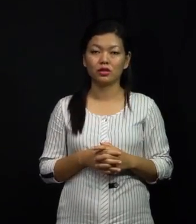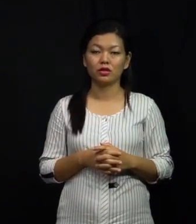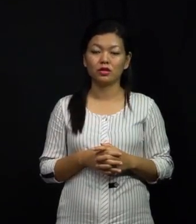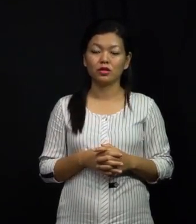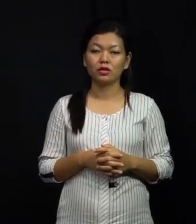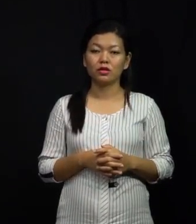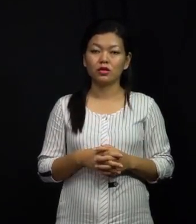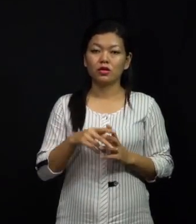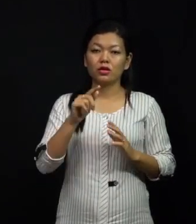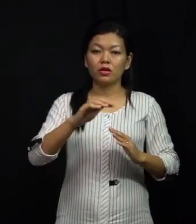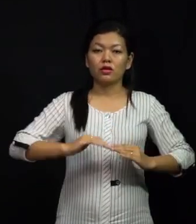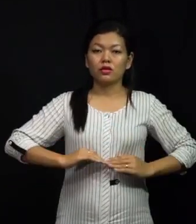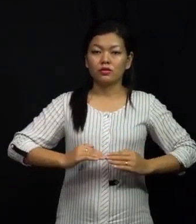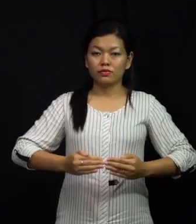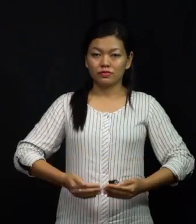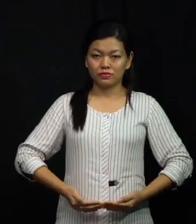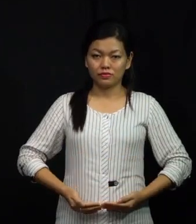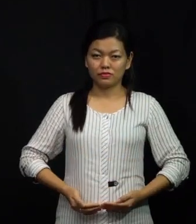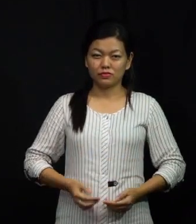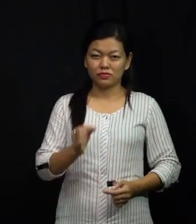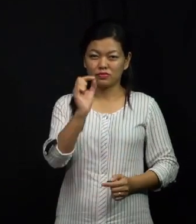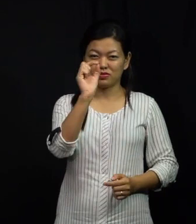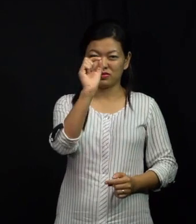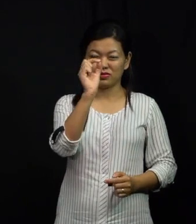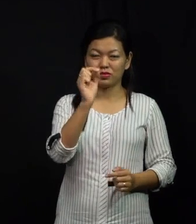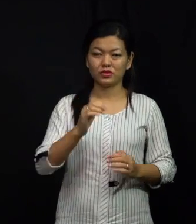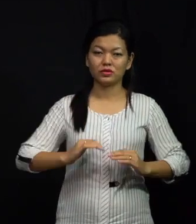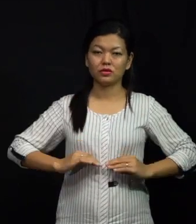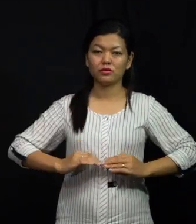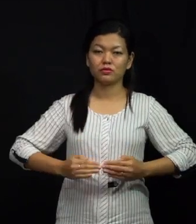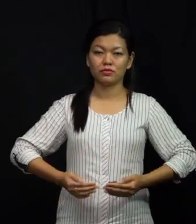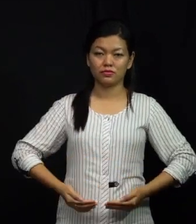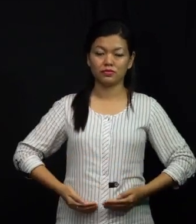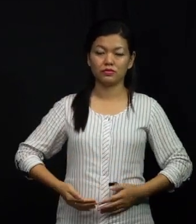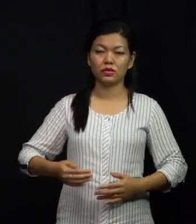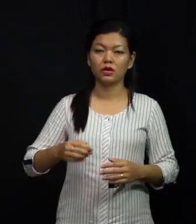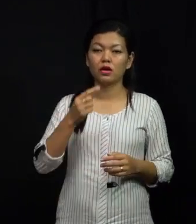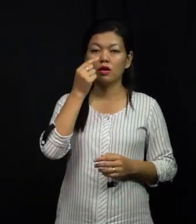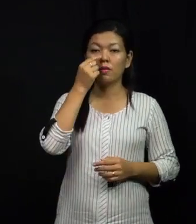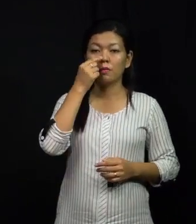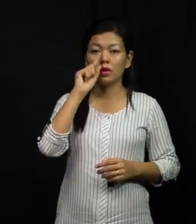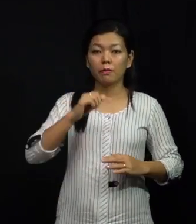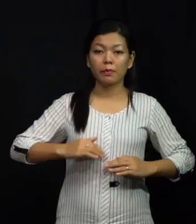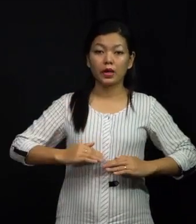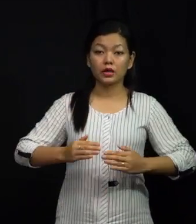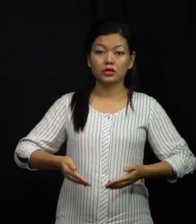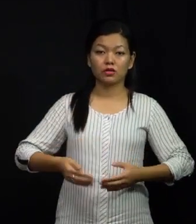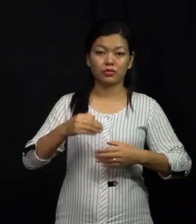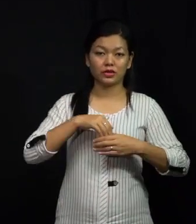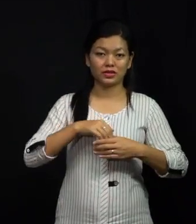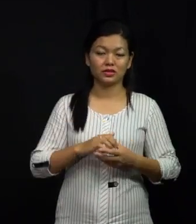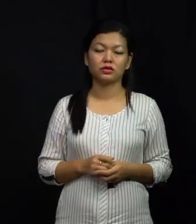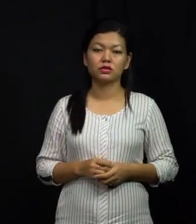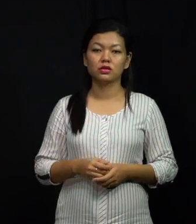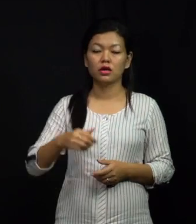you are there in your mother's womb as a fetus, isn't it? Right? And for the 9 months of your